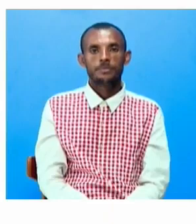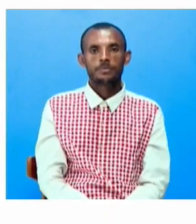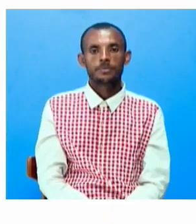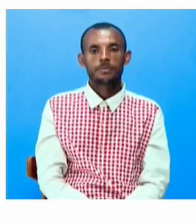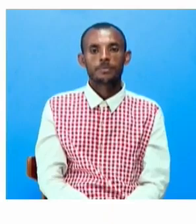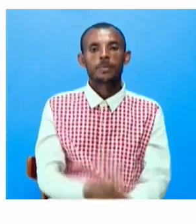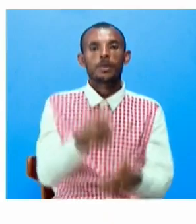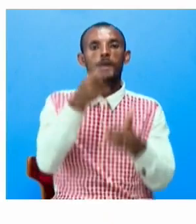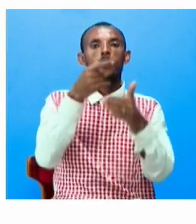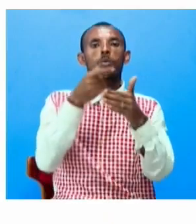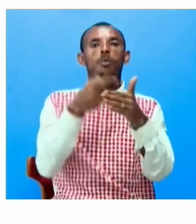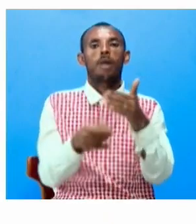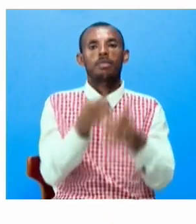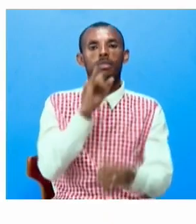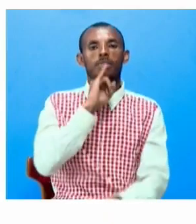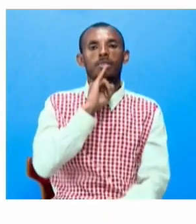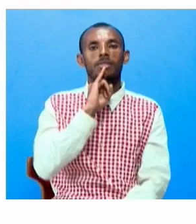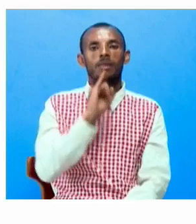What is